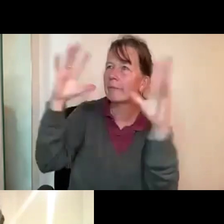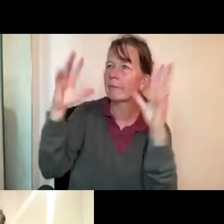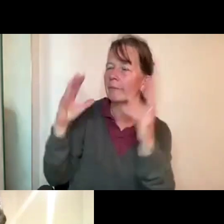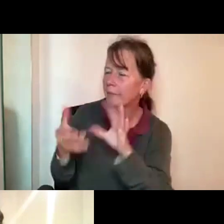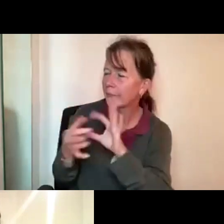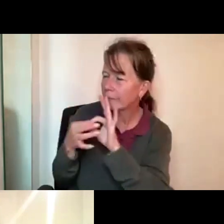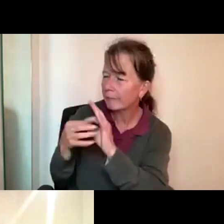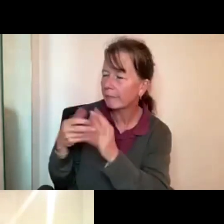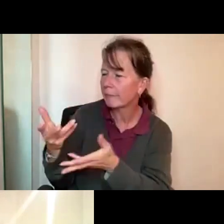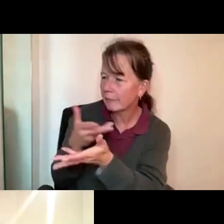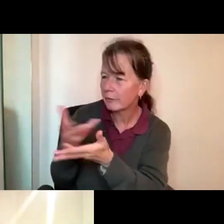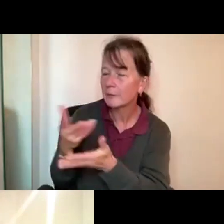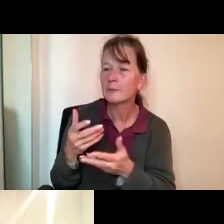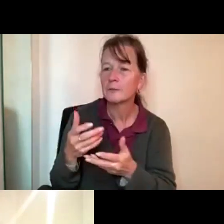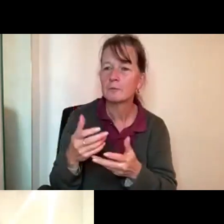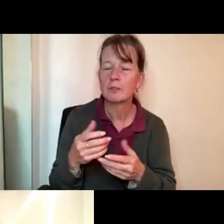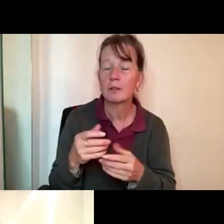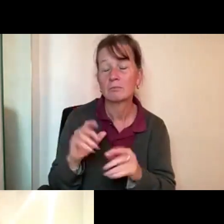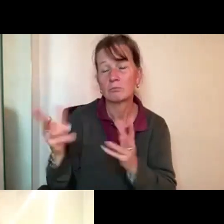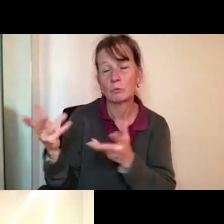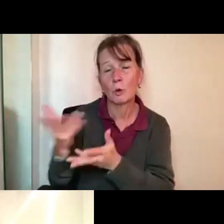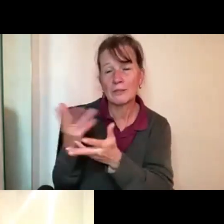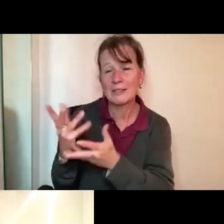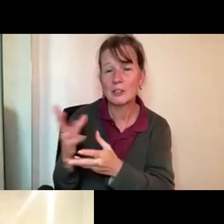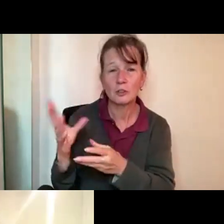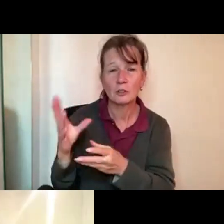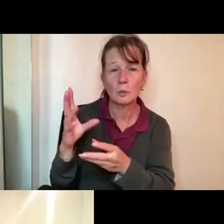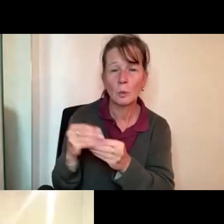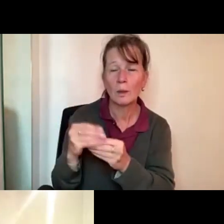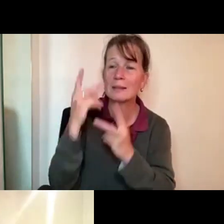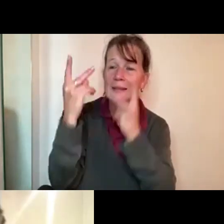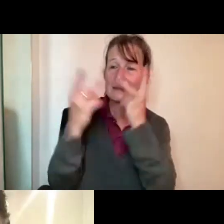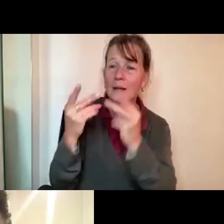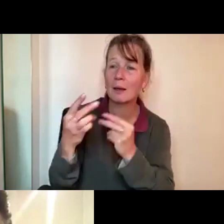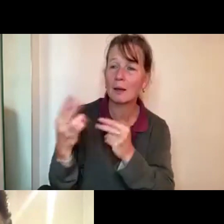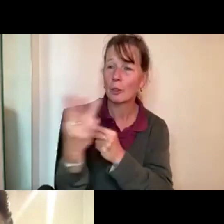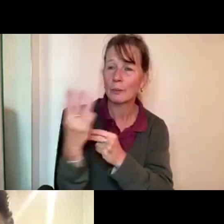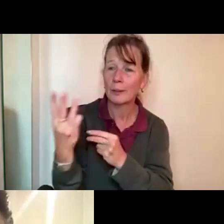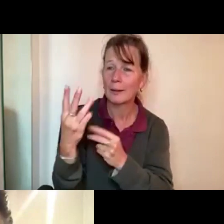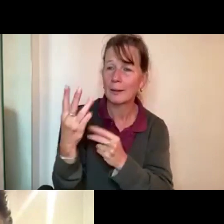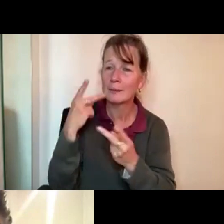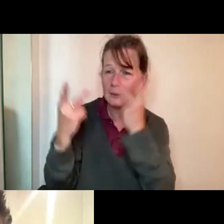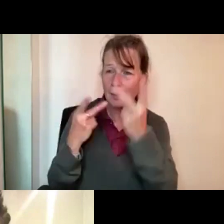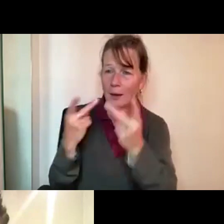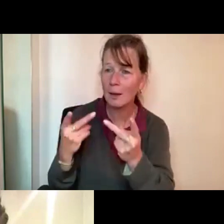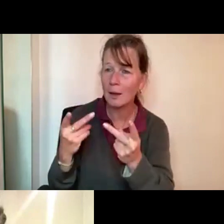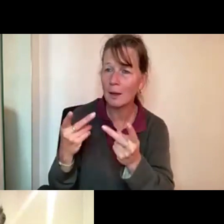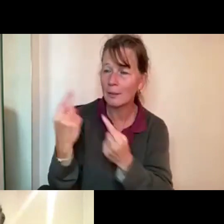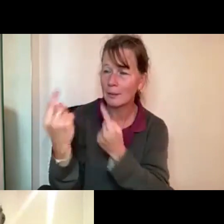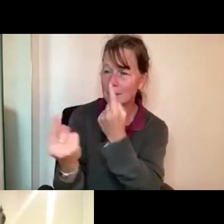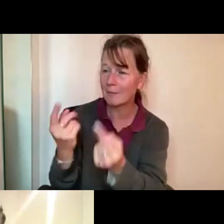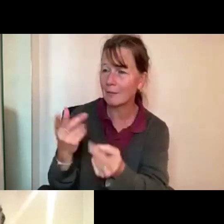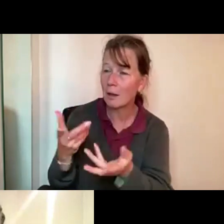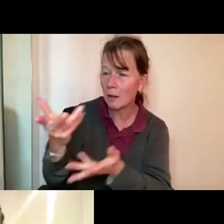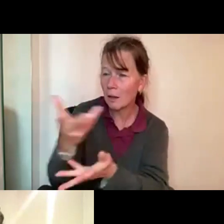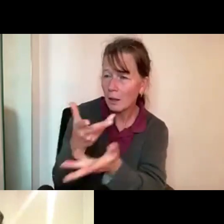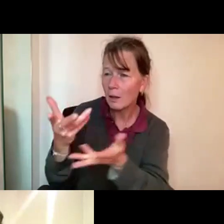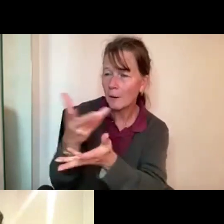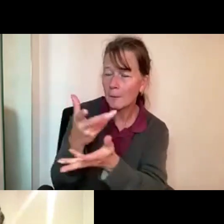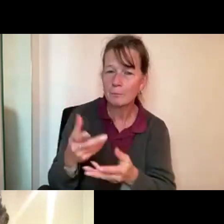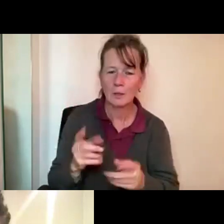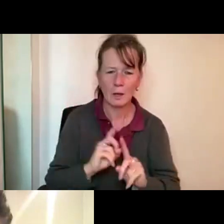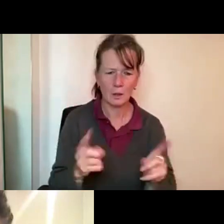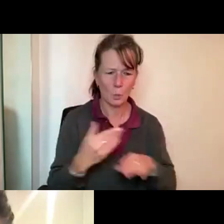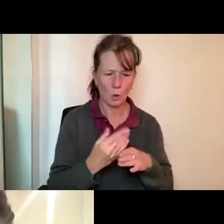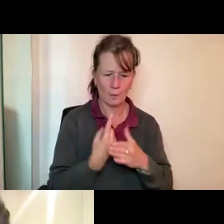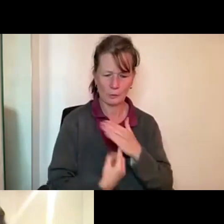also in the conversation with the singers, because it's quite hard, just you can't really do anything in the vacuum like that. So I had to spend a